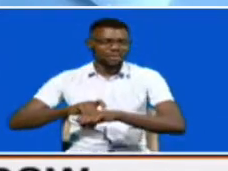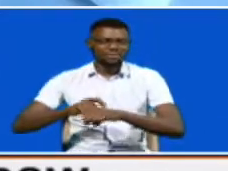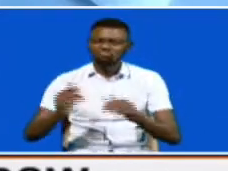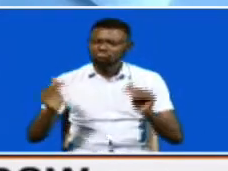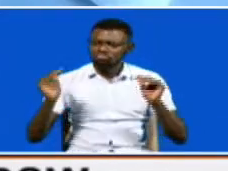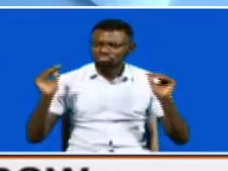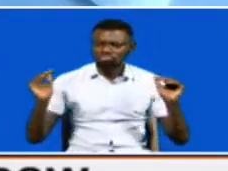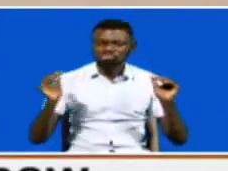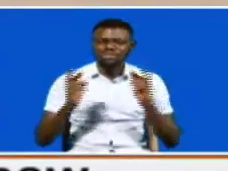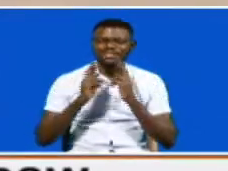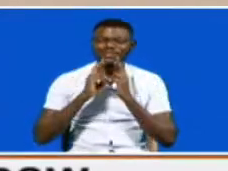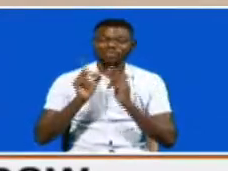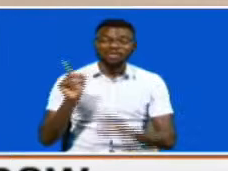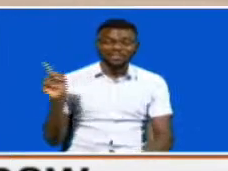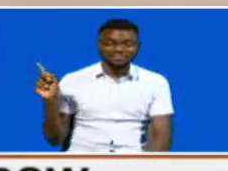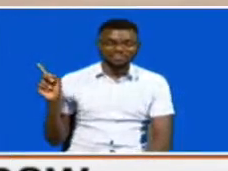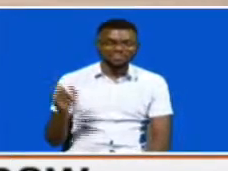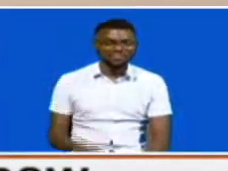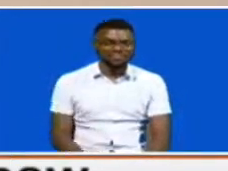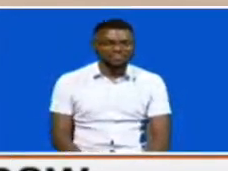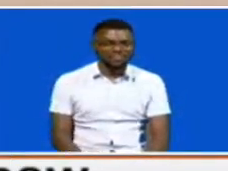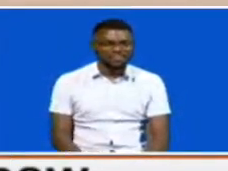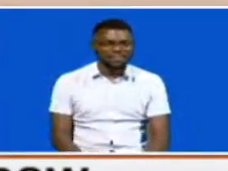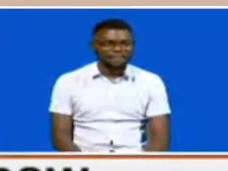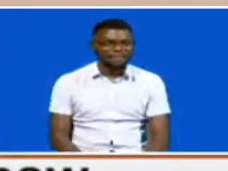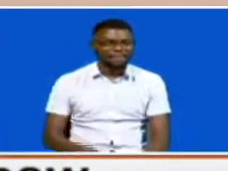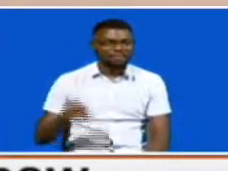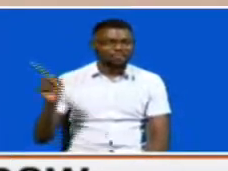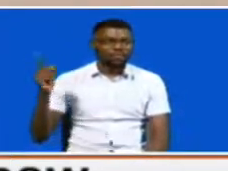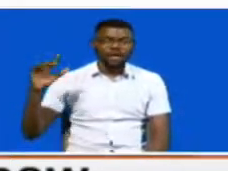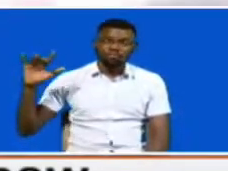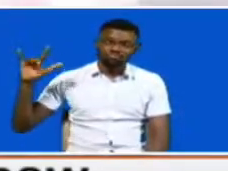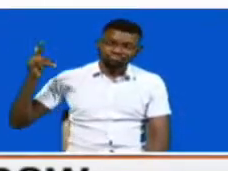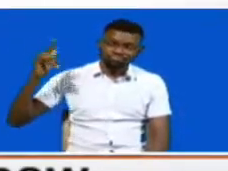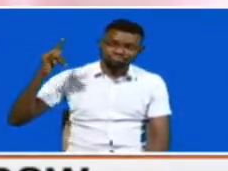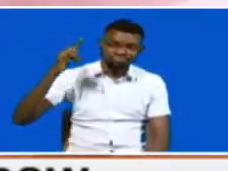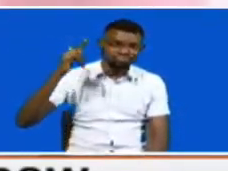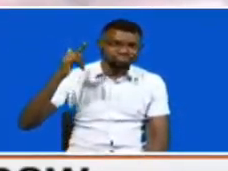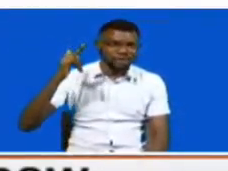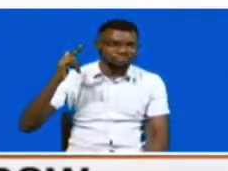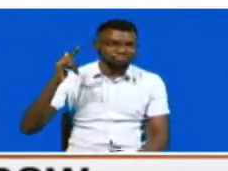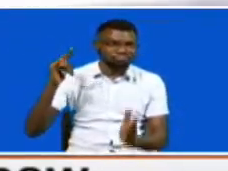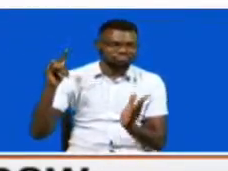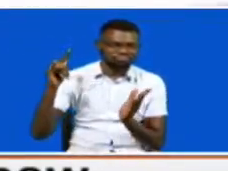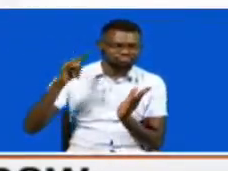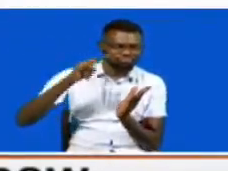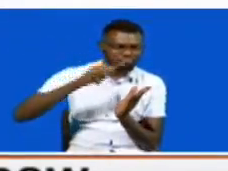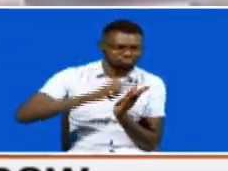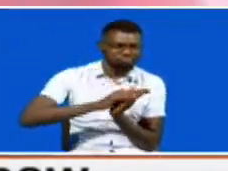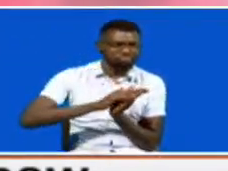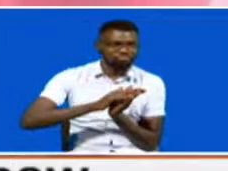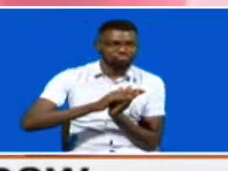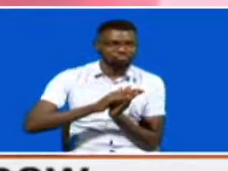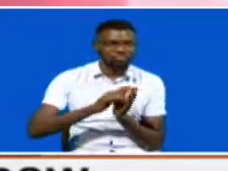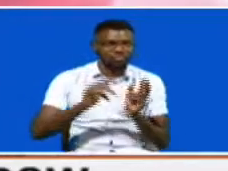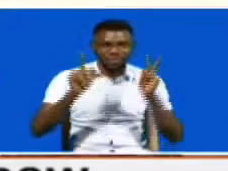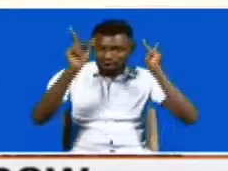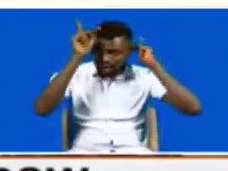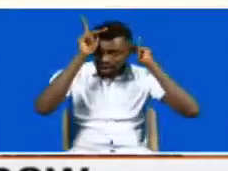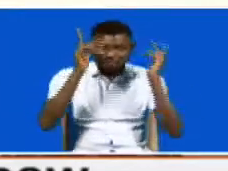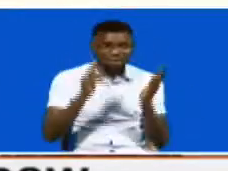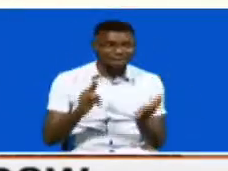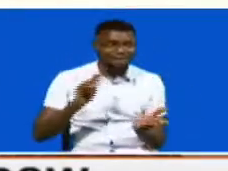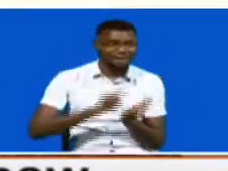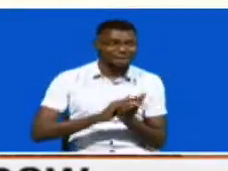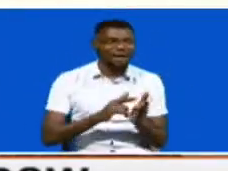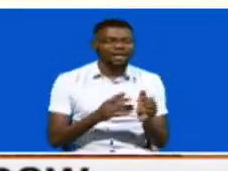Ochanda reports. When the first plane from the Skyward Express company touched down at the Kakamega airstrip